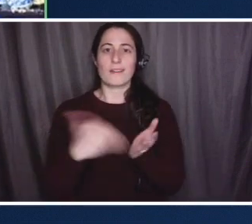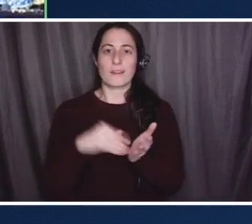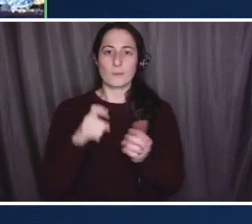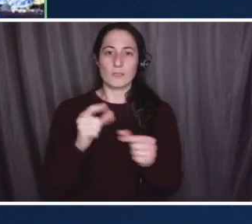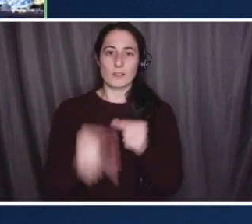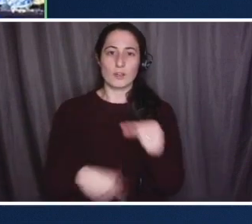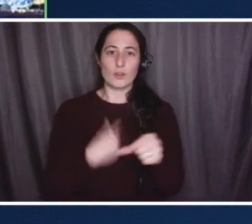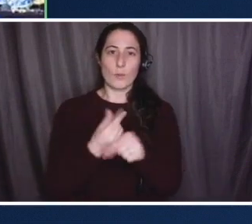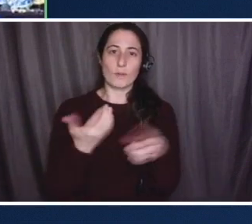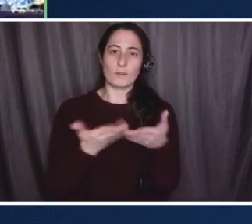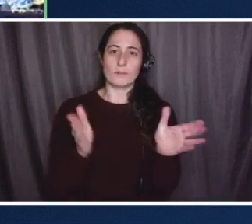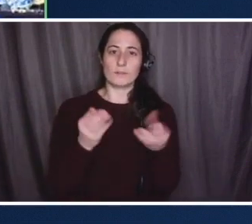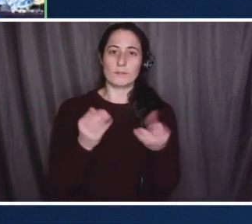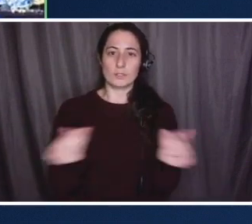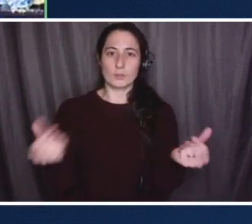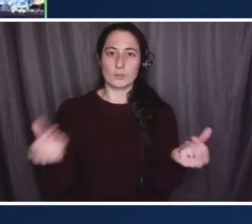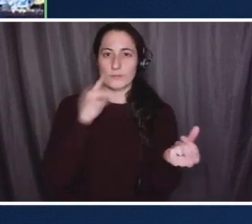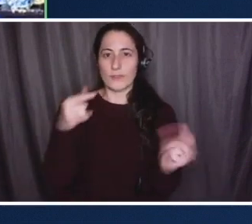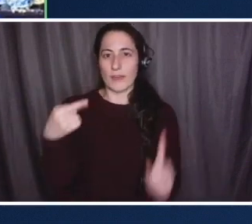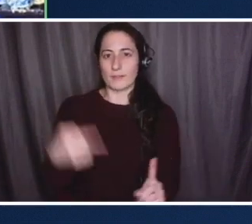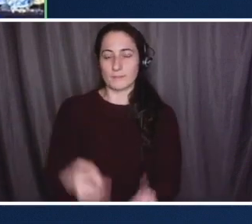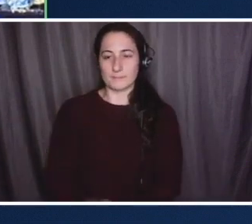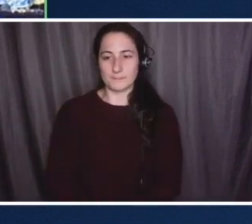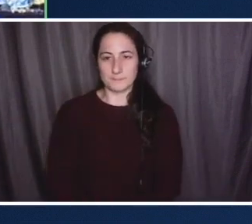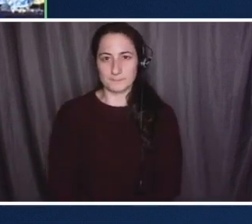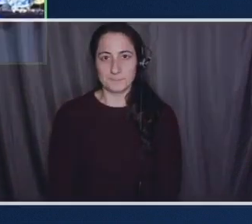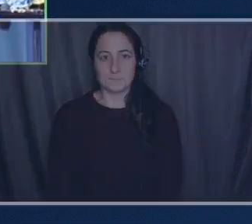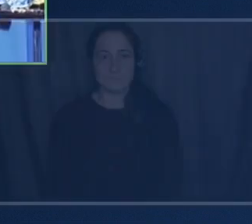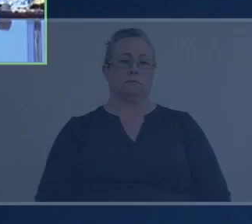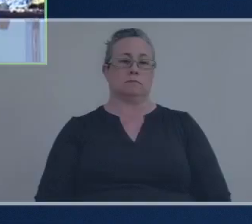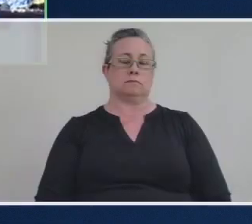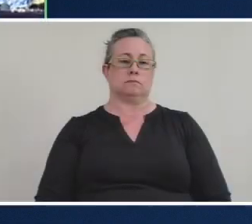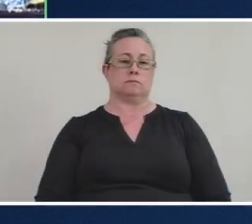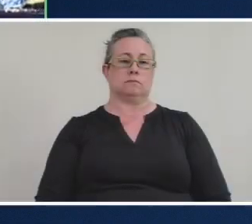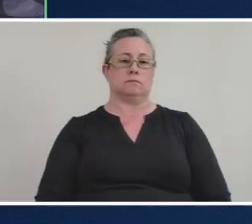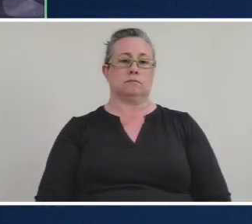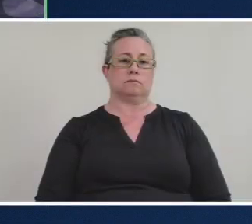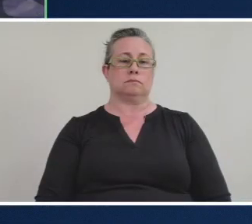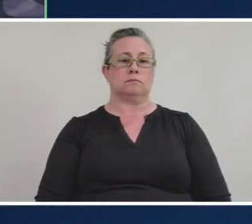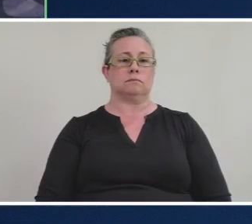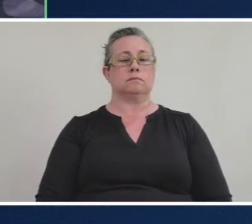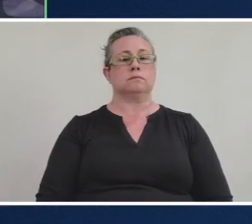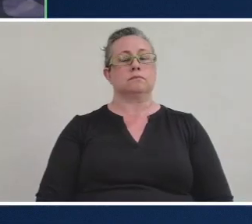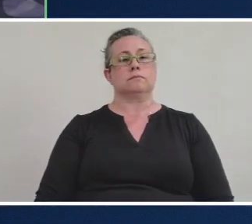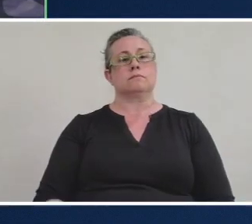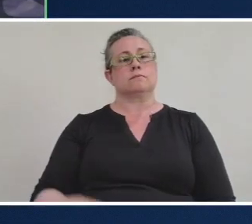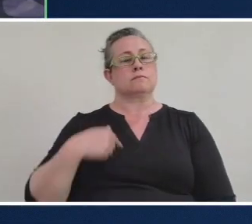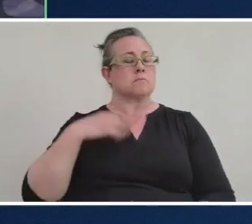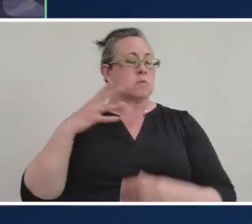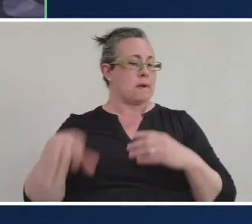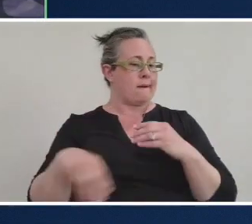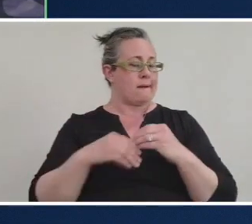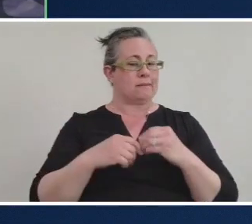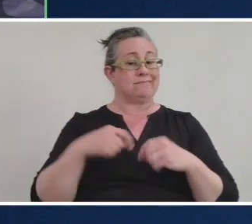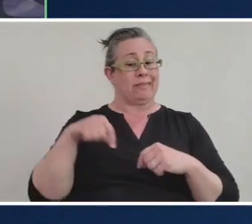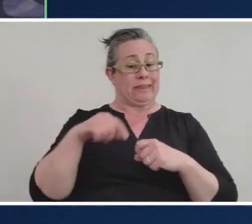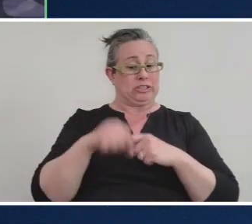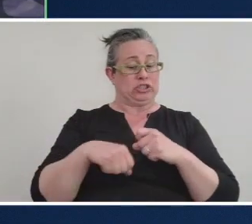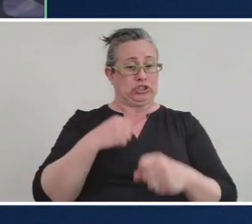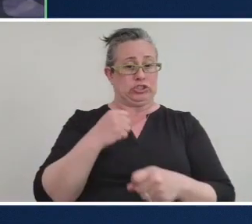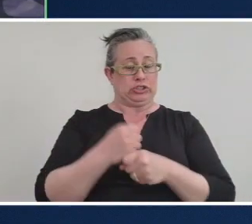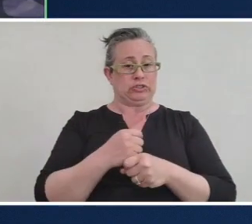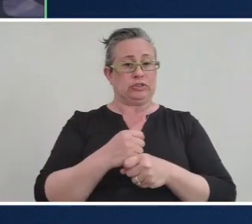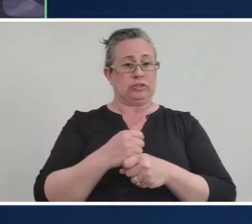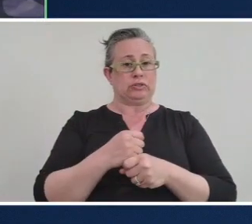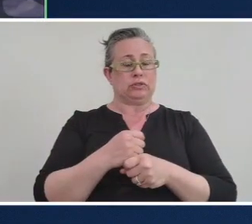well towards this struggle. Shan, can I just throw in one last thing? Sure. So this year, the National Action Plan on Business and Human Rights that the